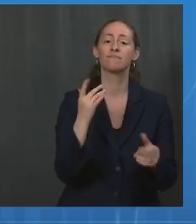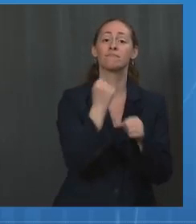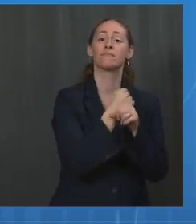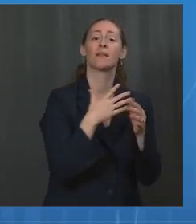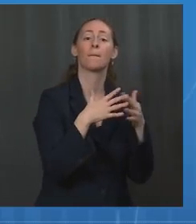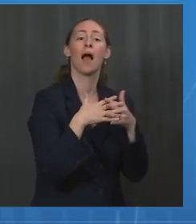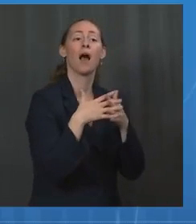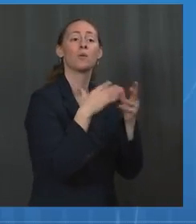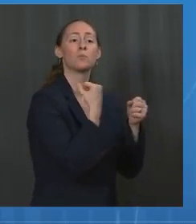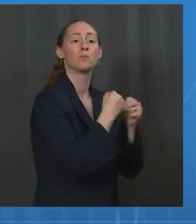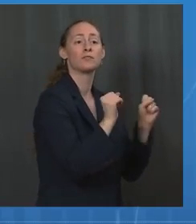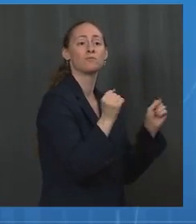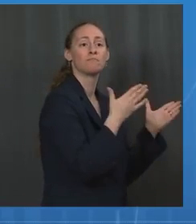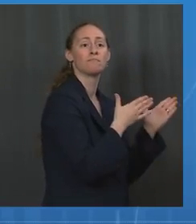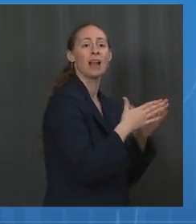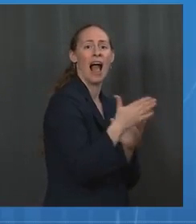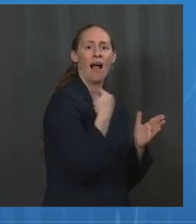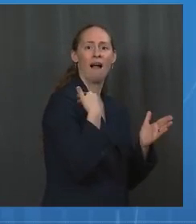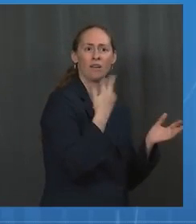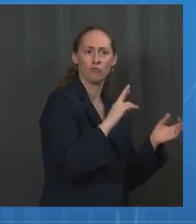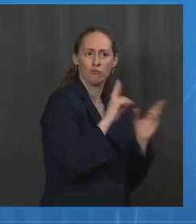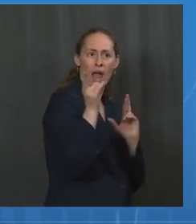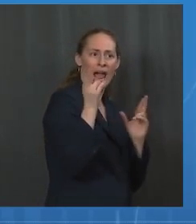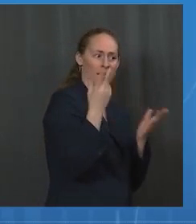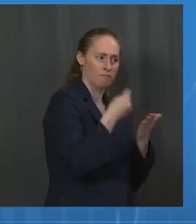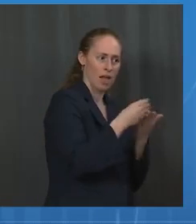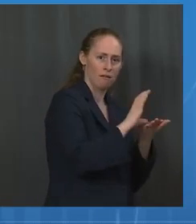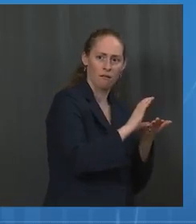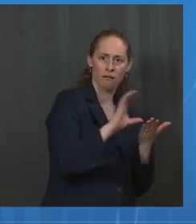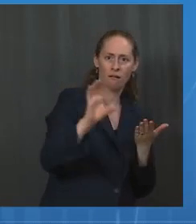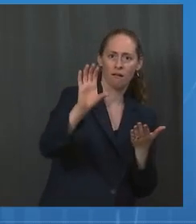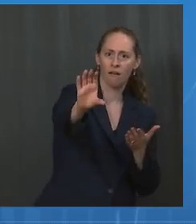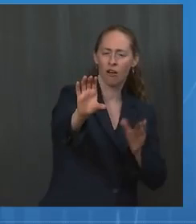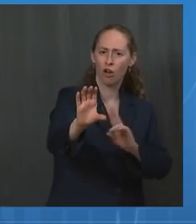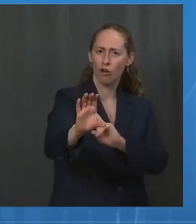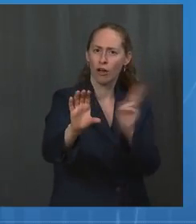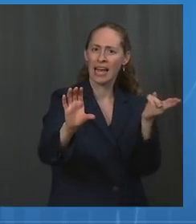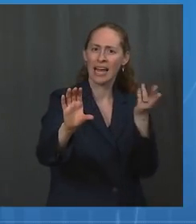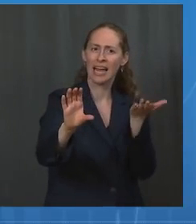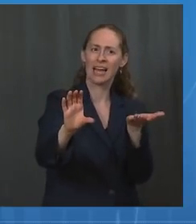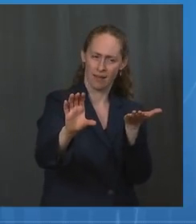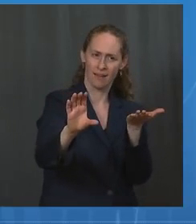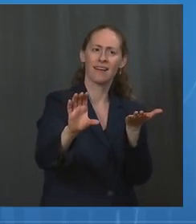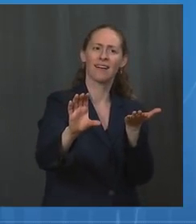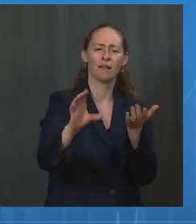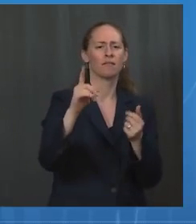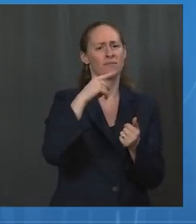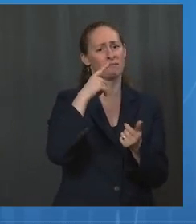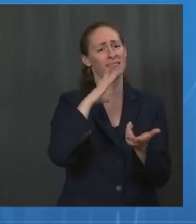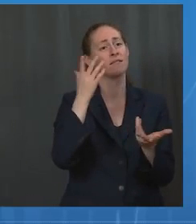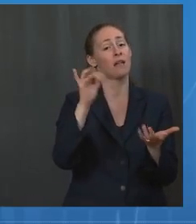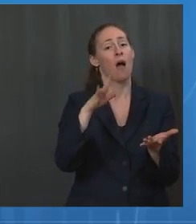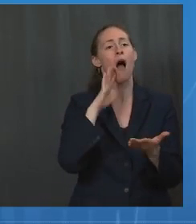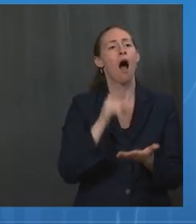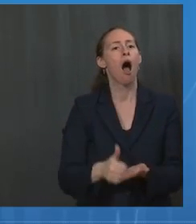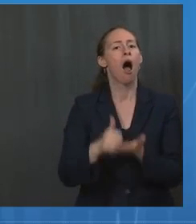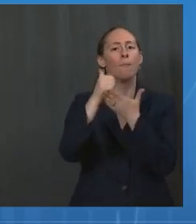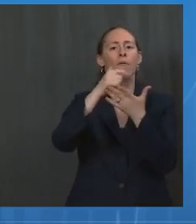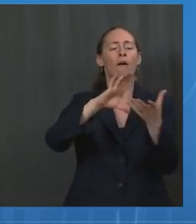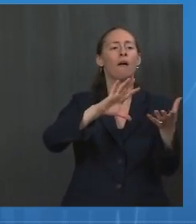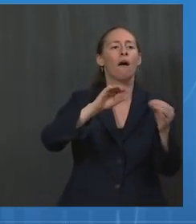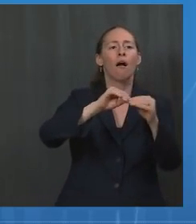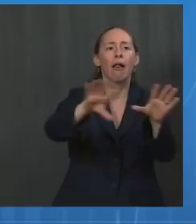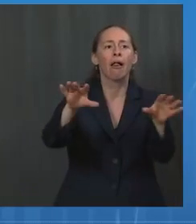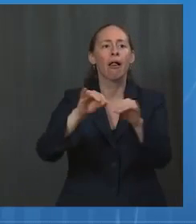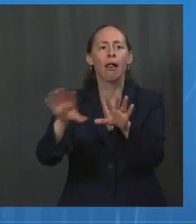implement these strategies. Universal masks in schools work to prevent outbreaks and reduce the risk of children bringing the virus home to